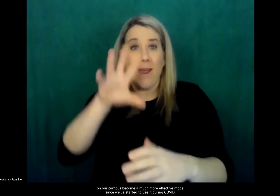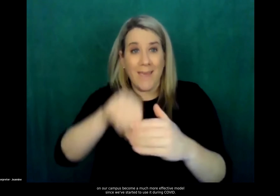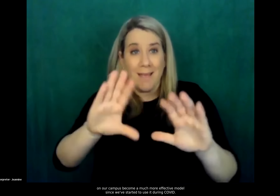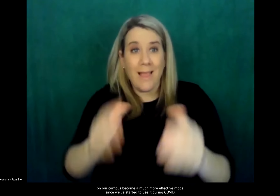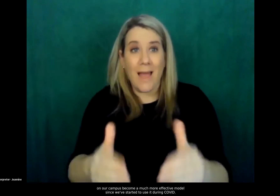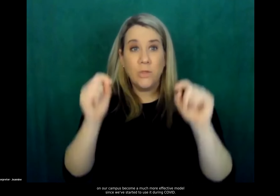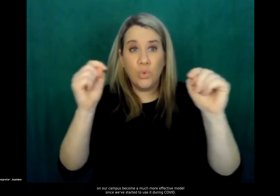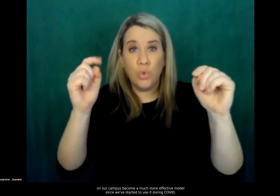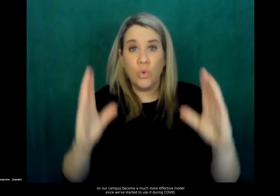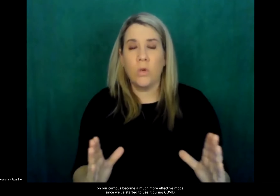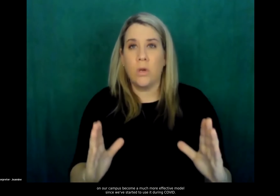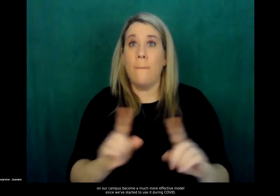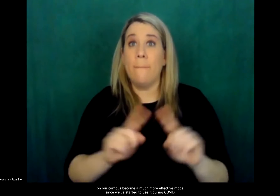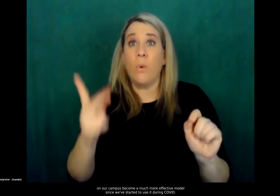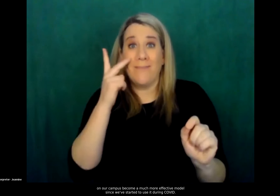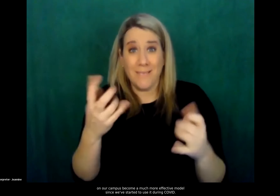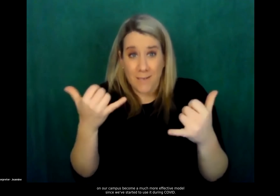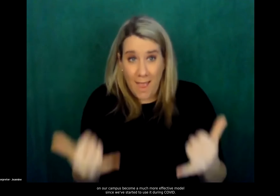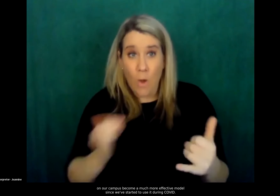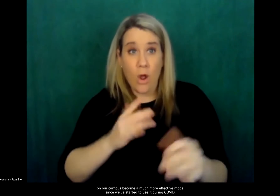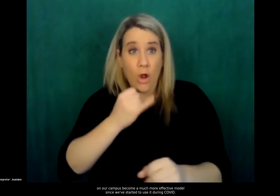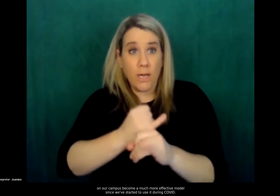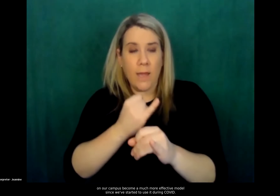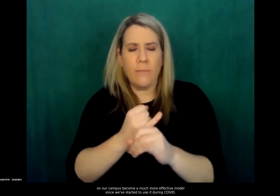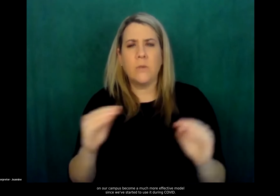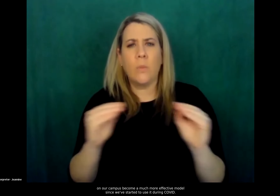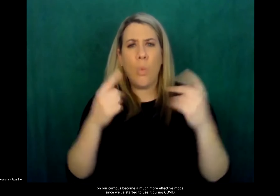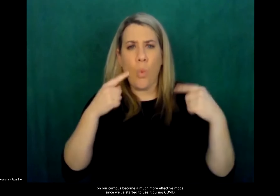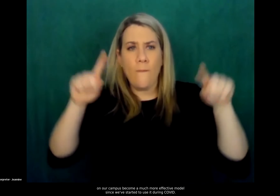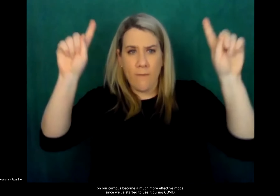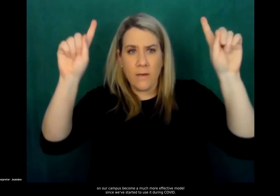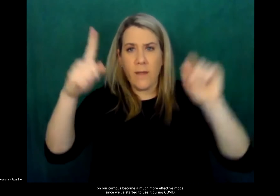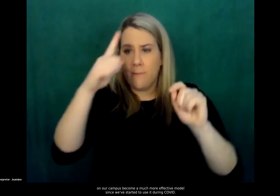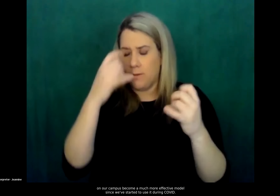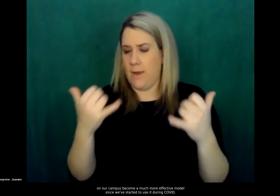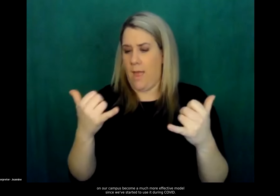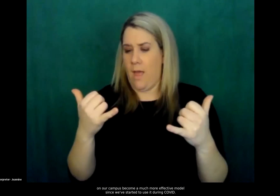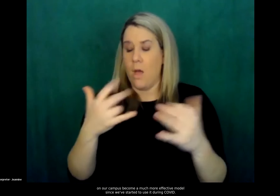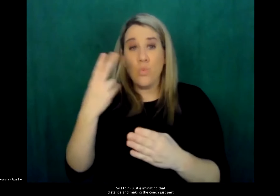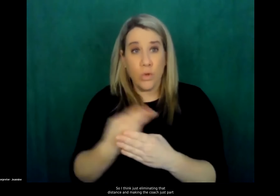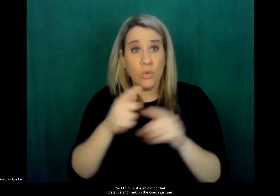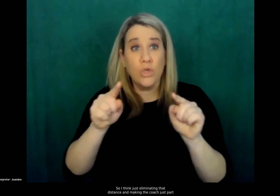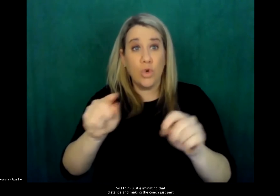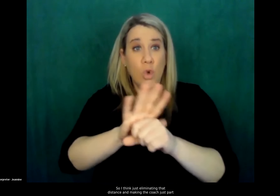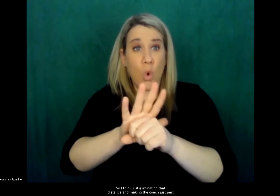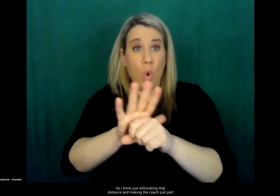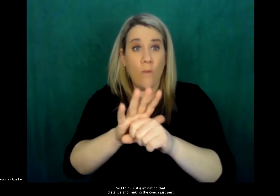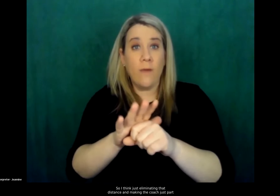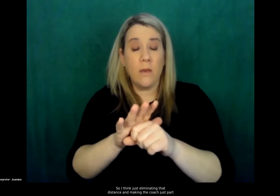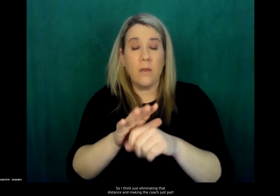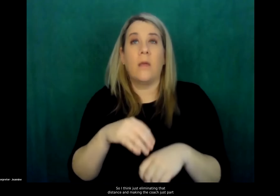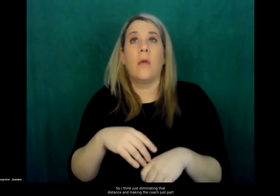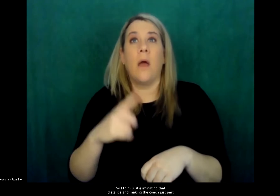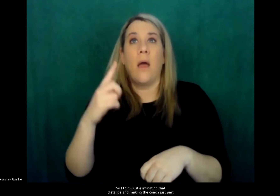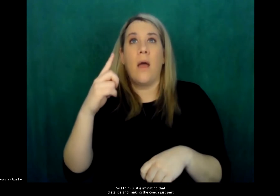our campus become a much more effective model since we've started to use it during COVID. So I think just